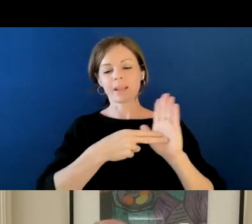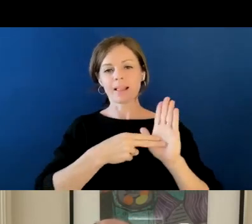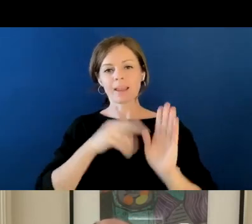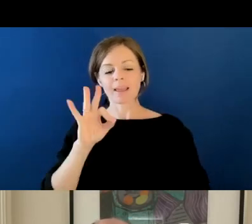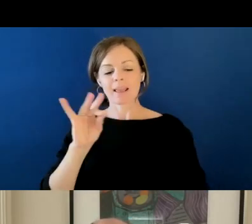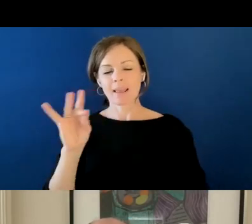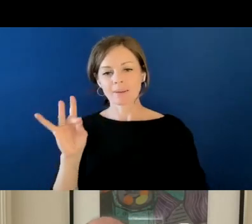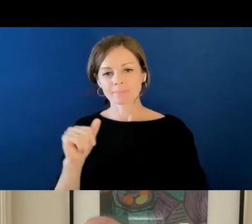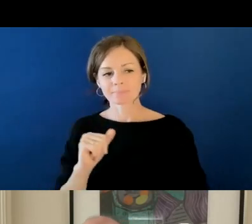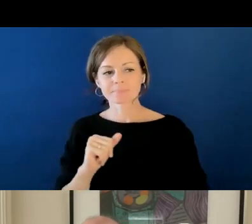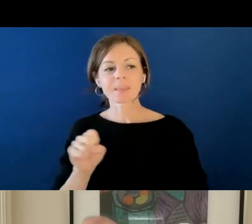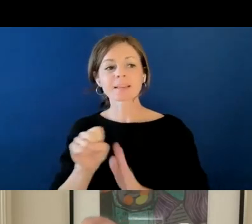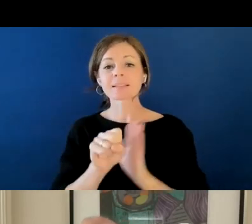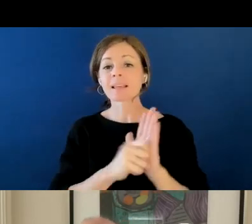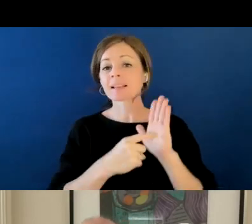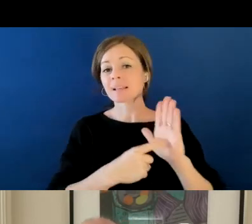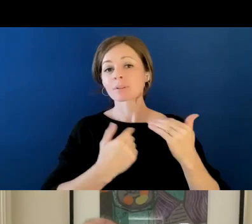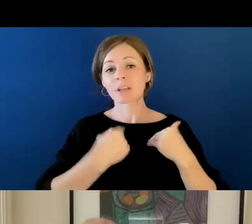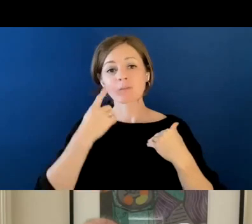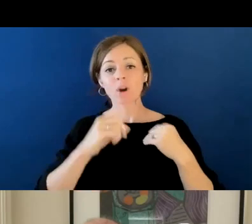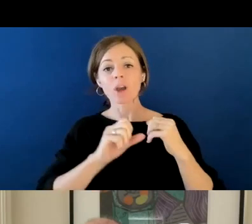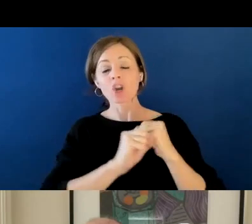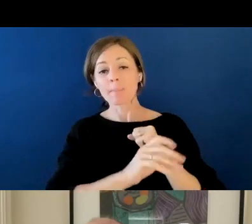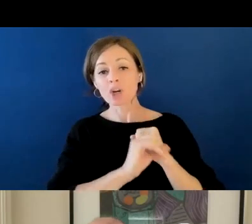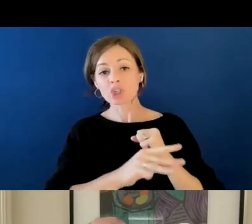examples of 988 commercials. Tennessee